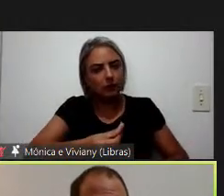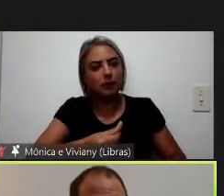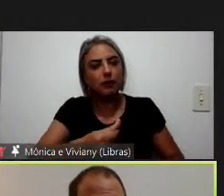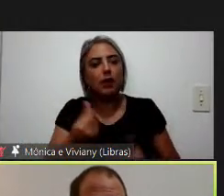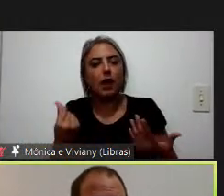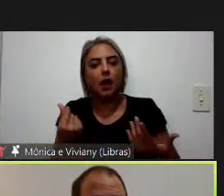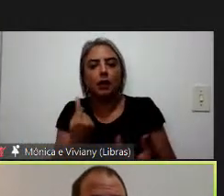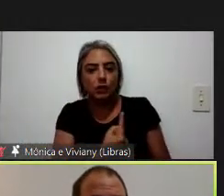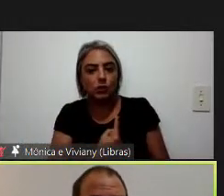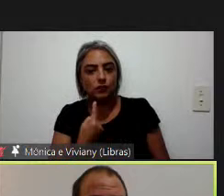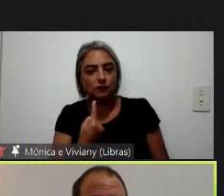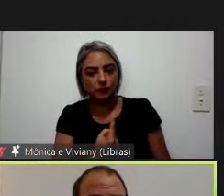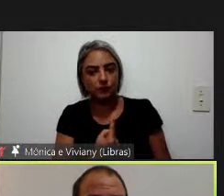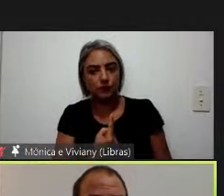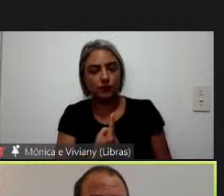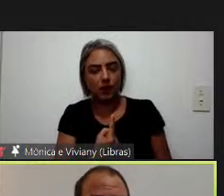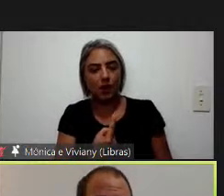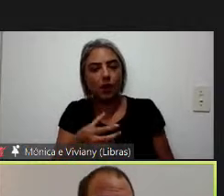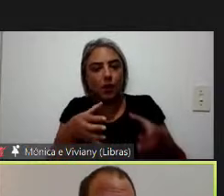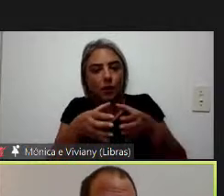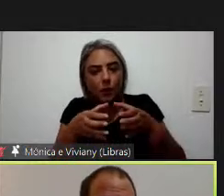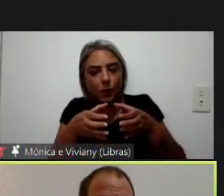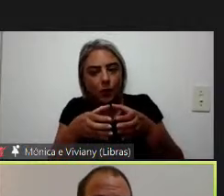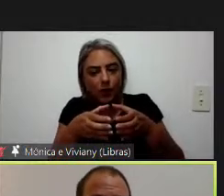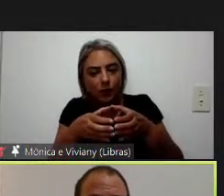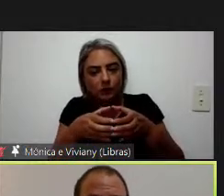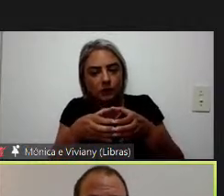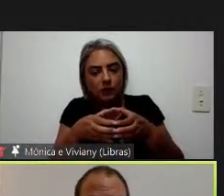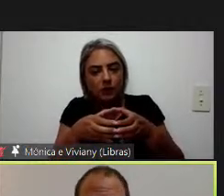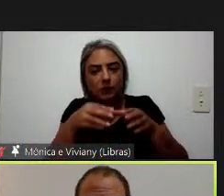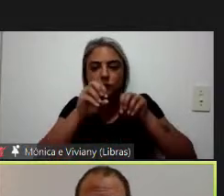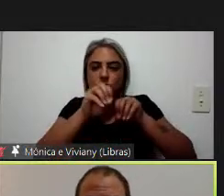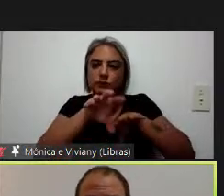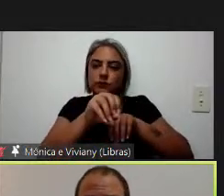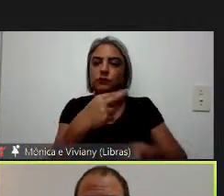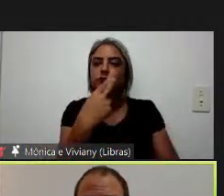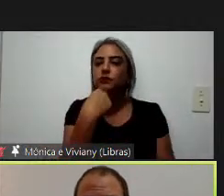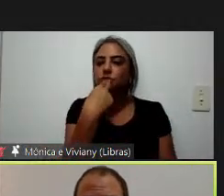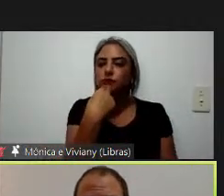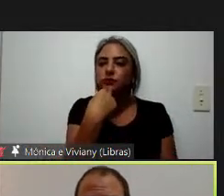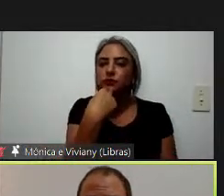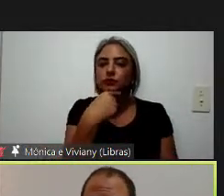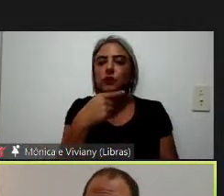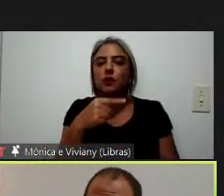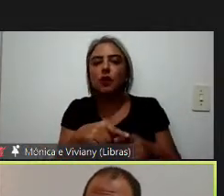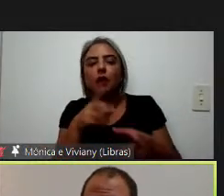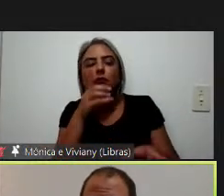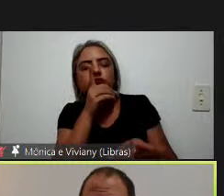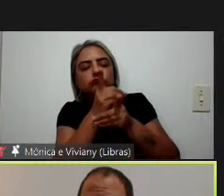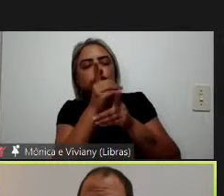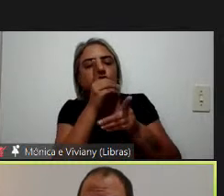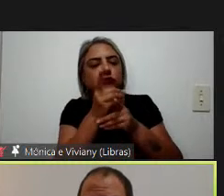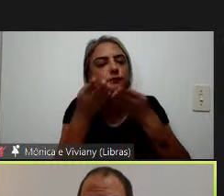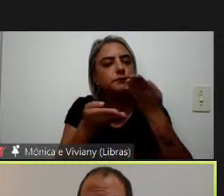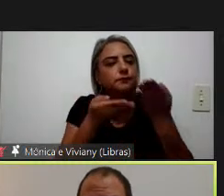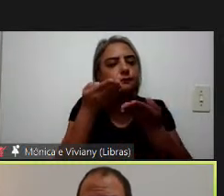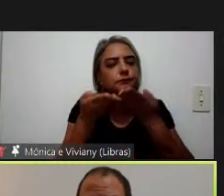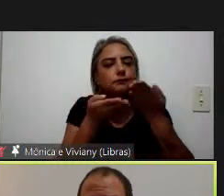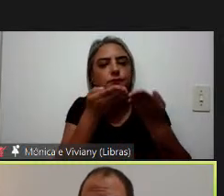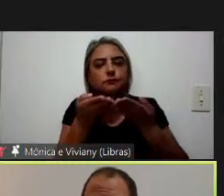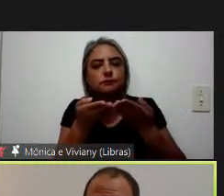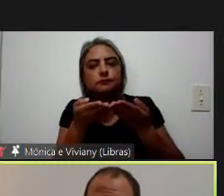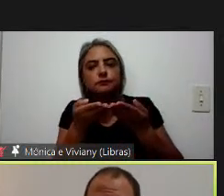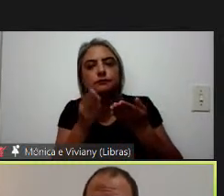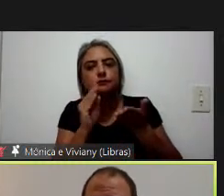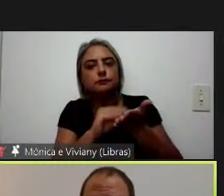and treatment of malnutrition-related disorders, including anemia, micronutrient deficiencies, stunting and wasting among